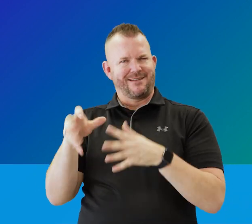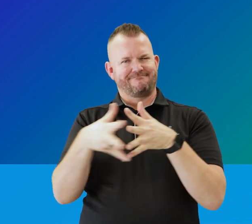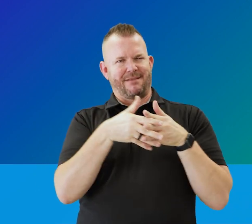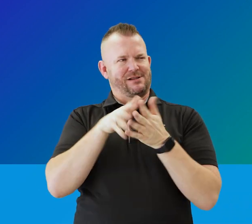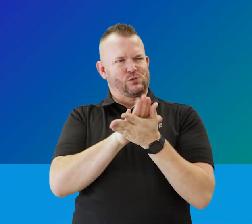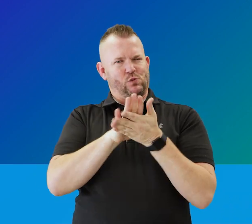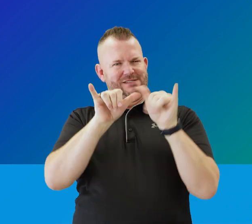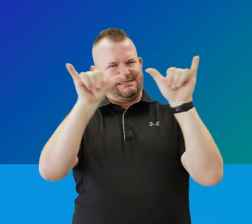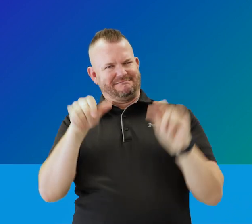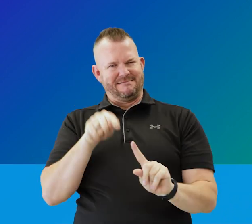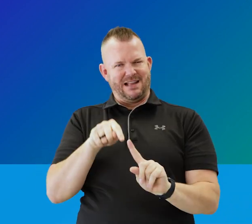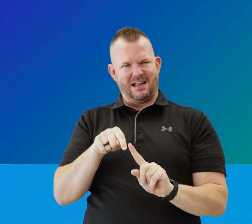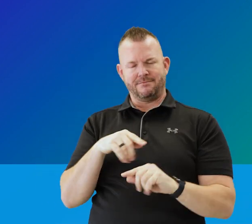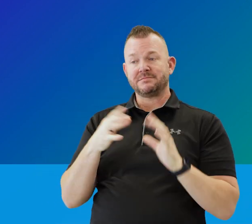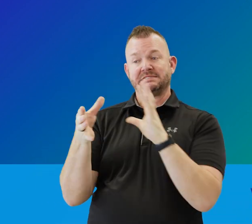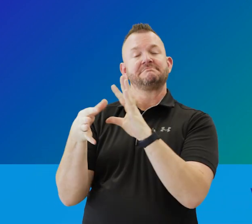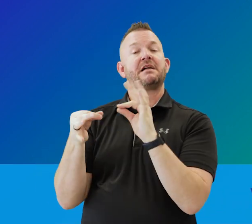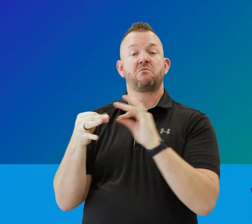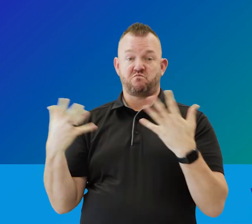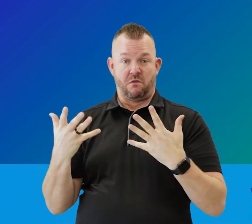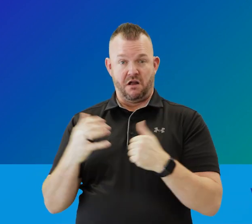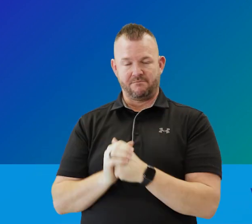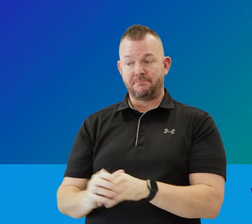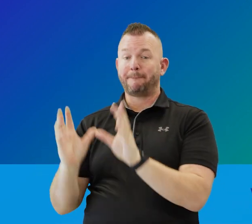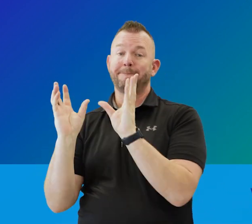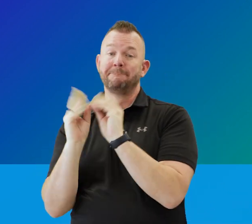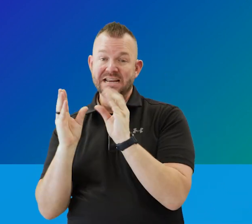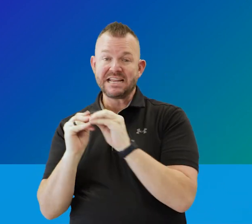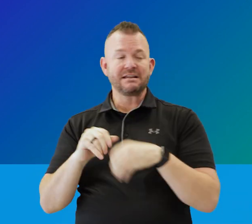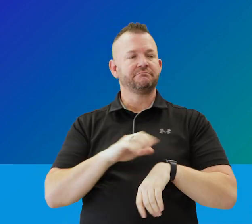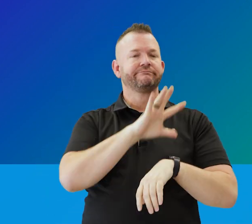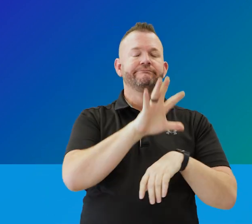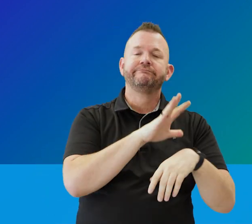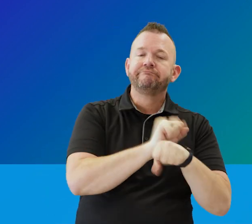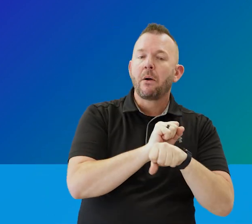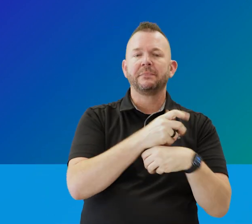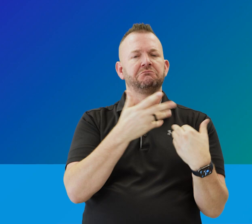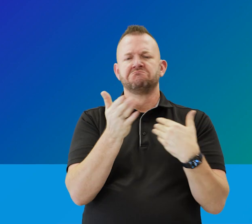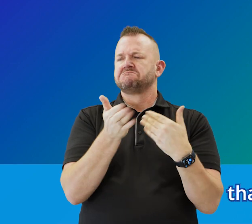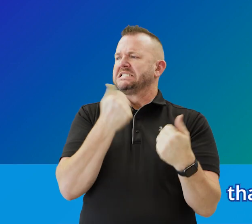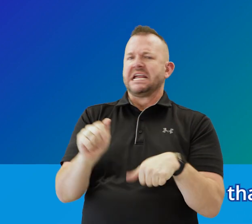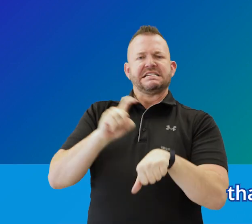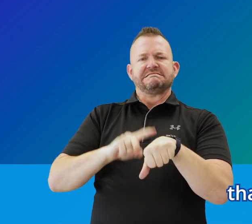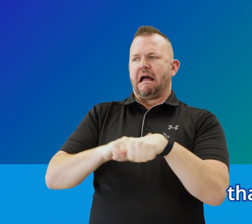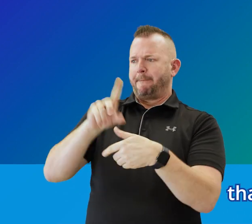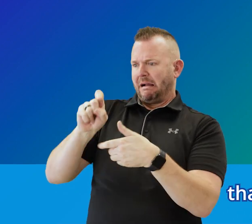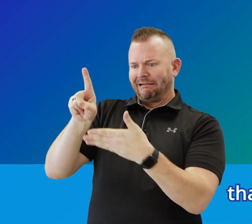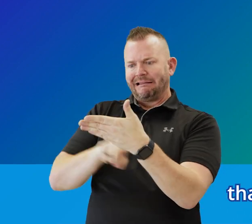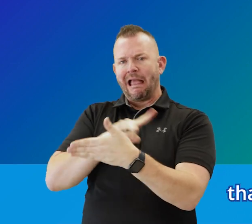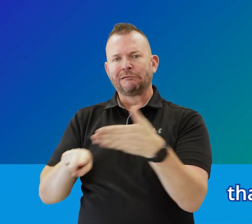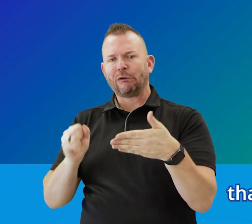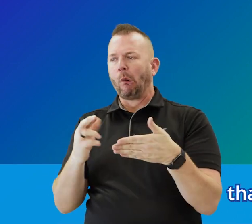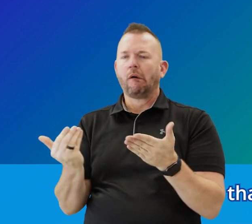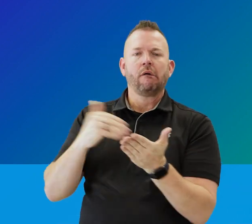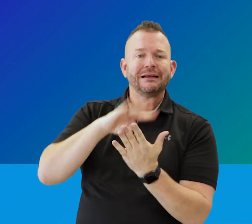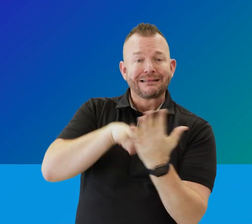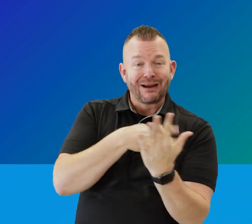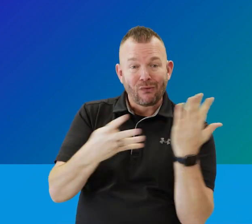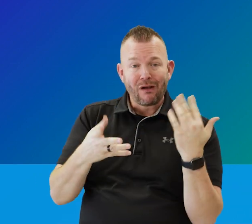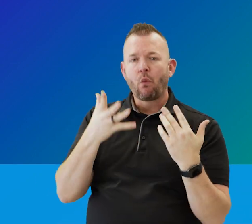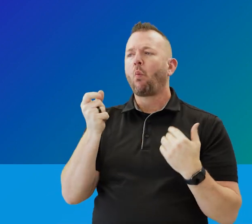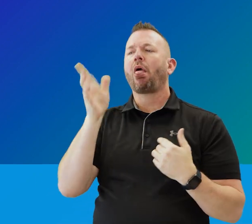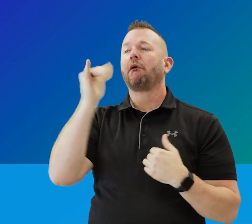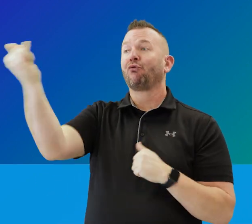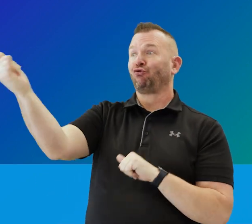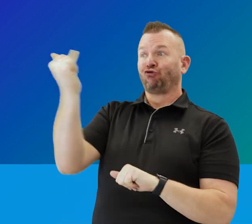in the US? And one thing they said was when we had a meeting or an appointment, that needed to be counseled, often somebody